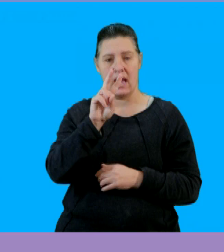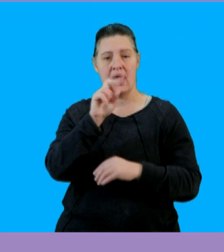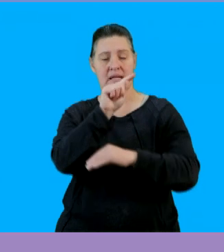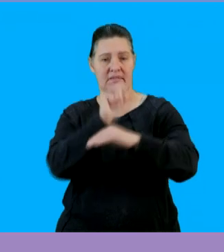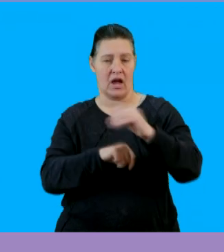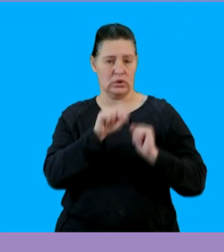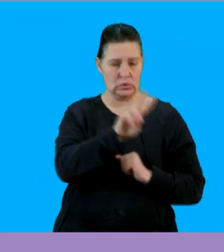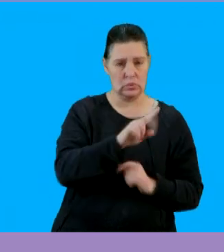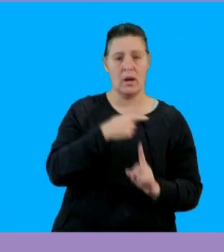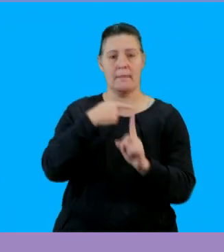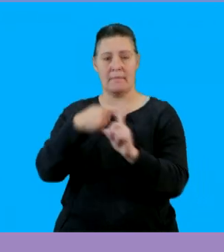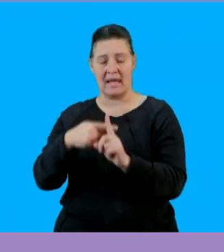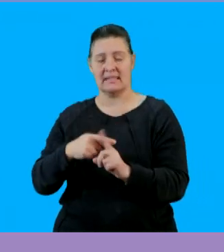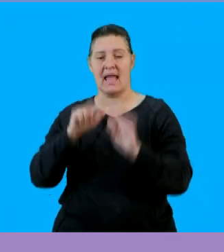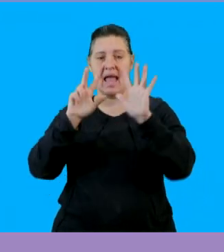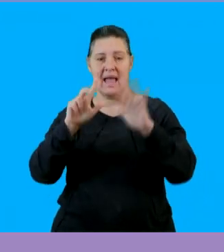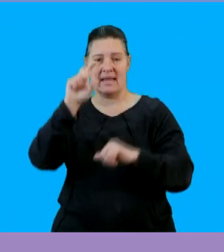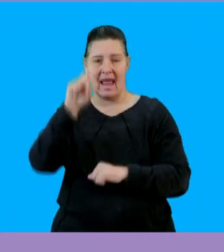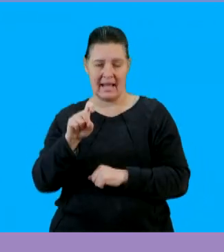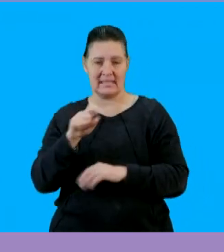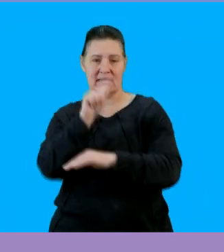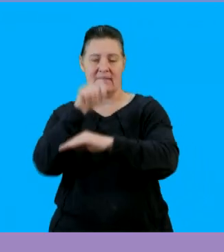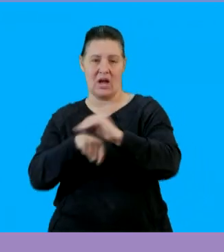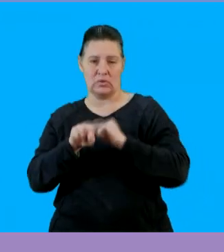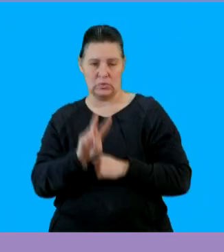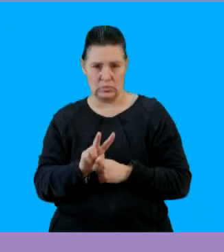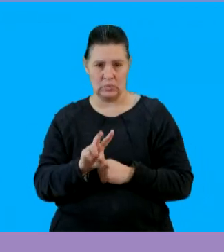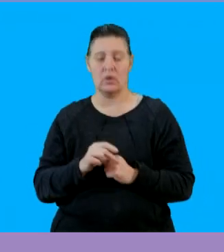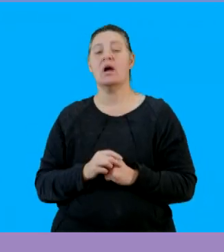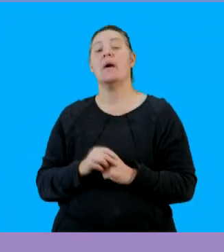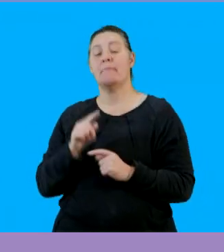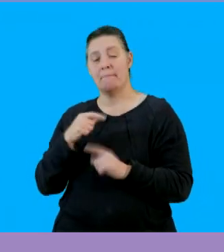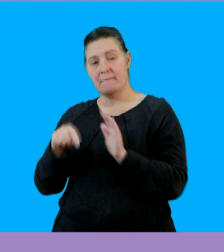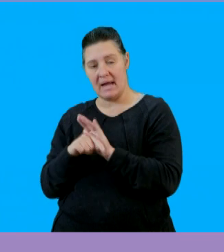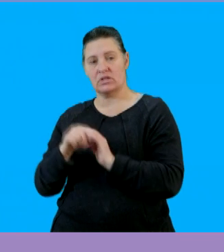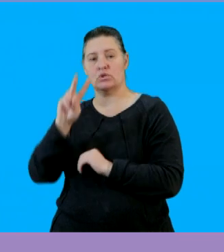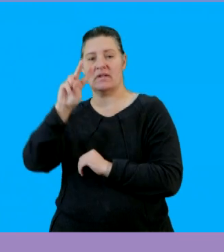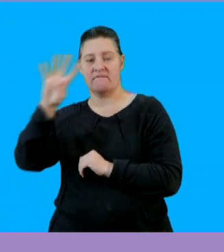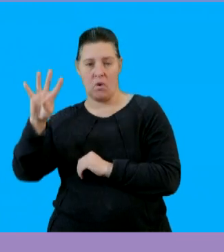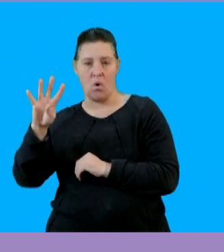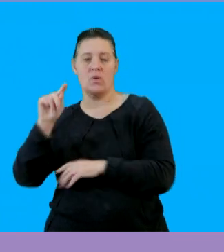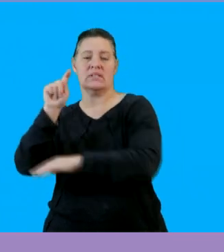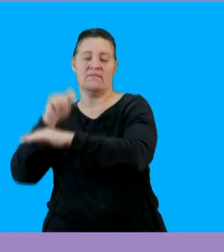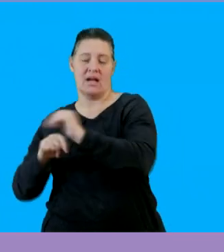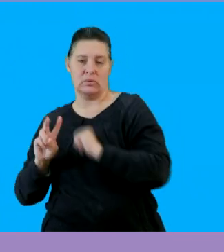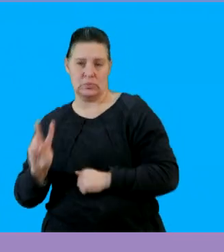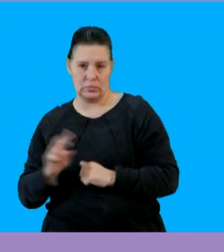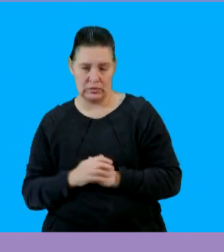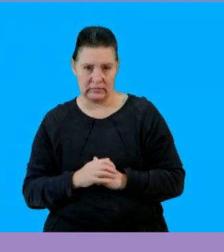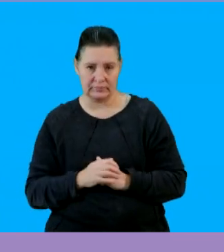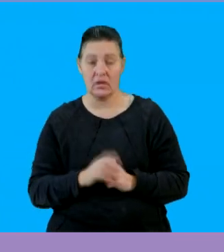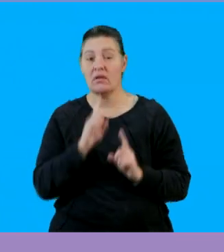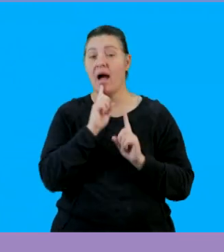2 plus 8x divided by 2 minus 24 divided